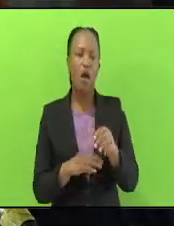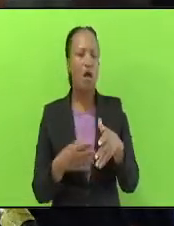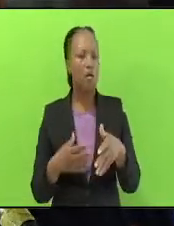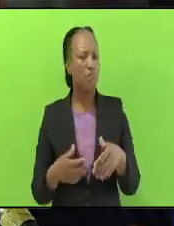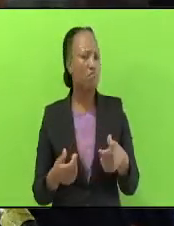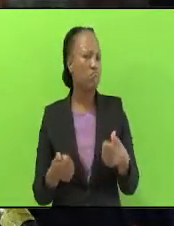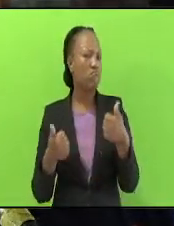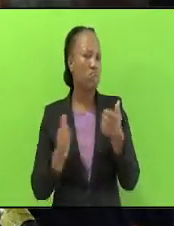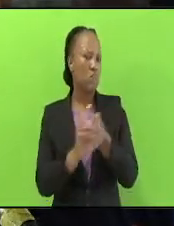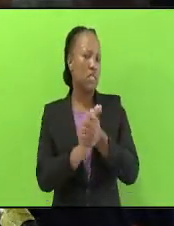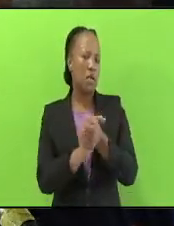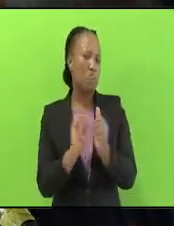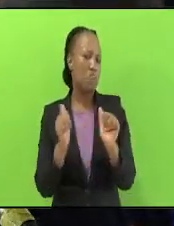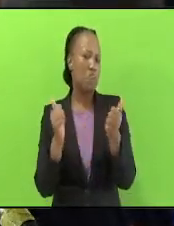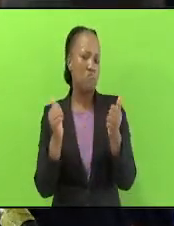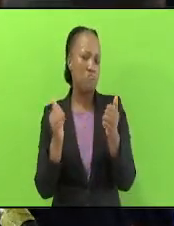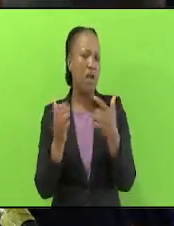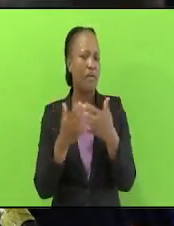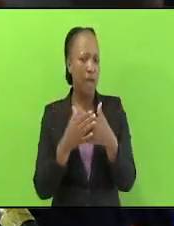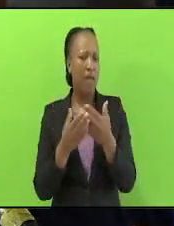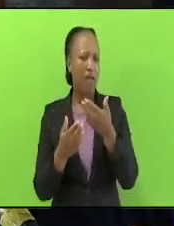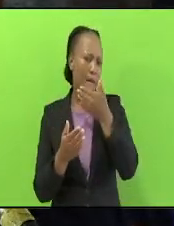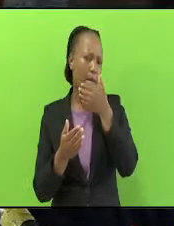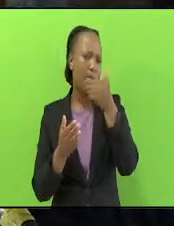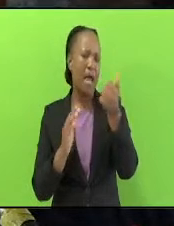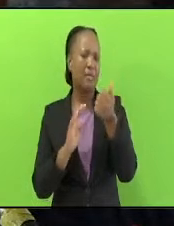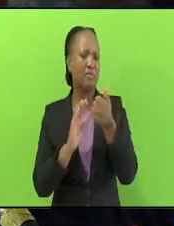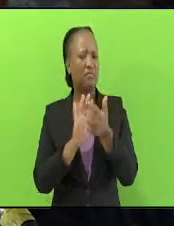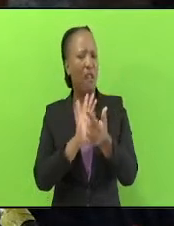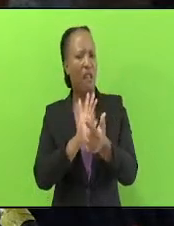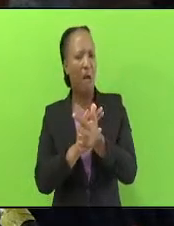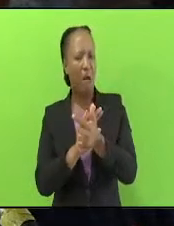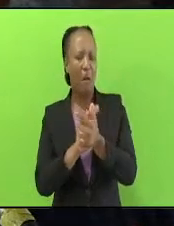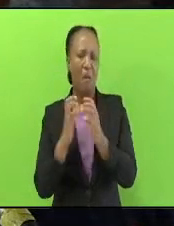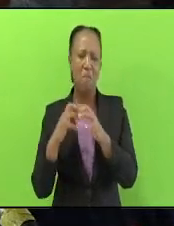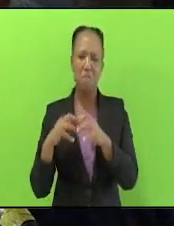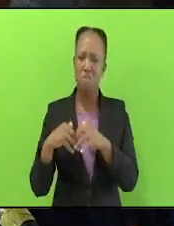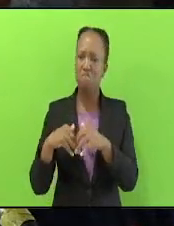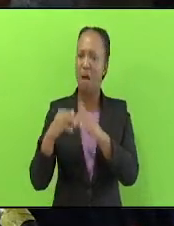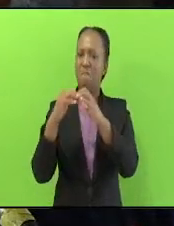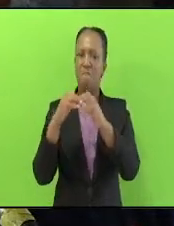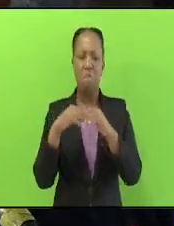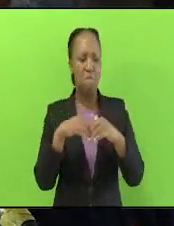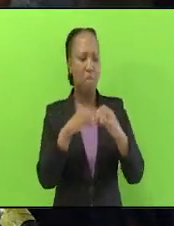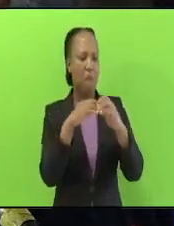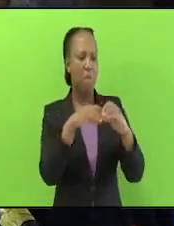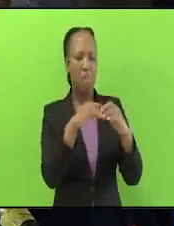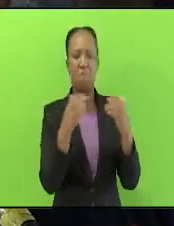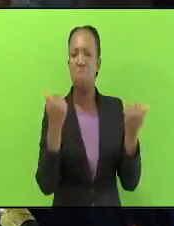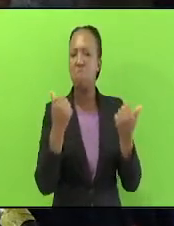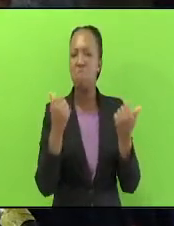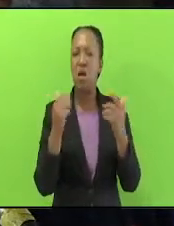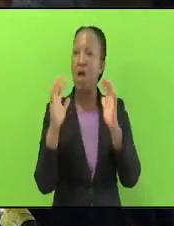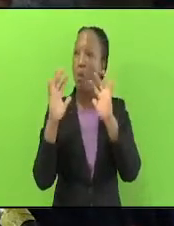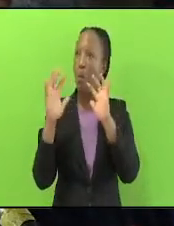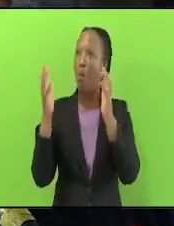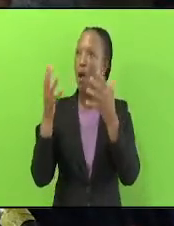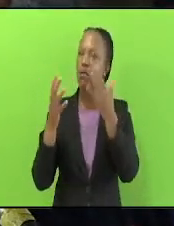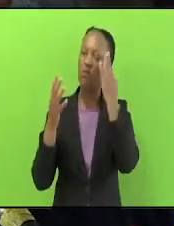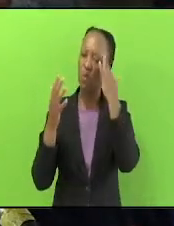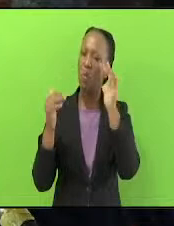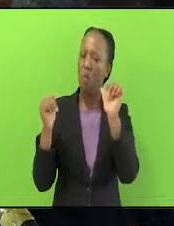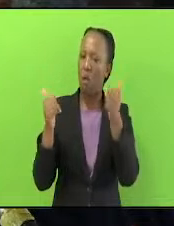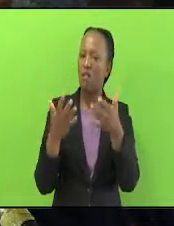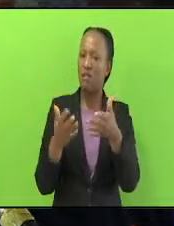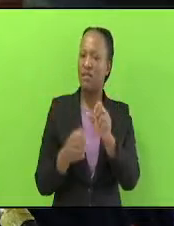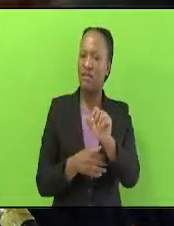in the world. Afrika borwa e itsege jaaka naga e gantsi e nang le kgotlatheomolao ya melawana e di gaisang tsotlhe